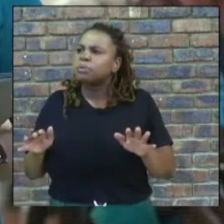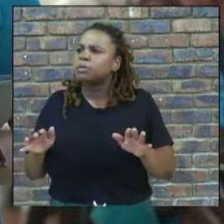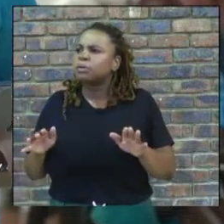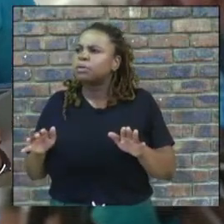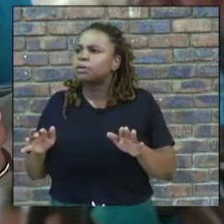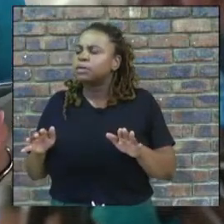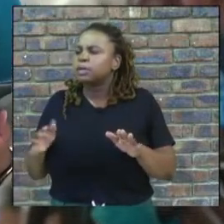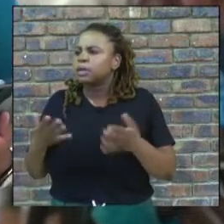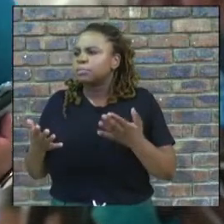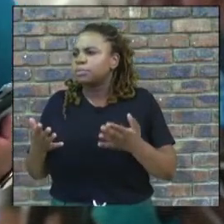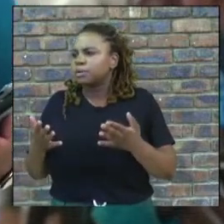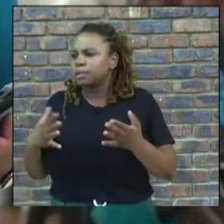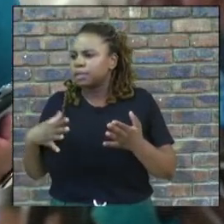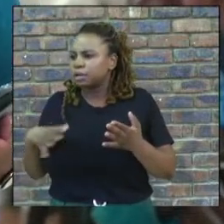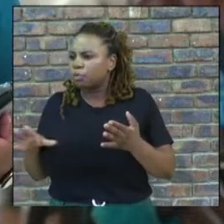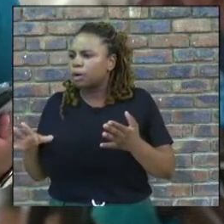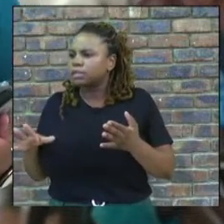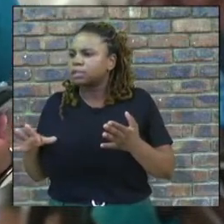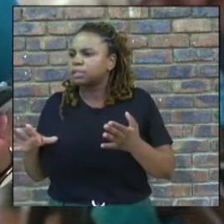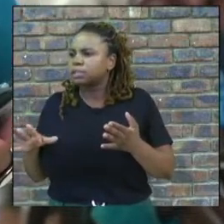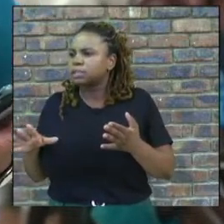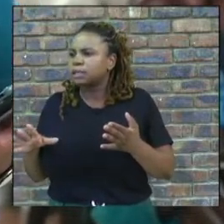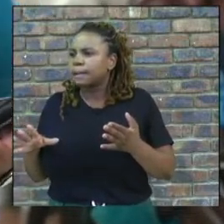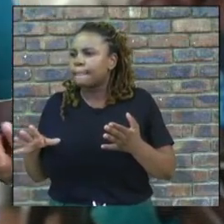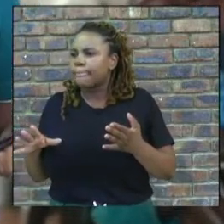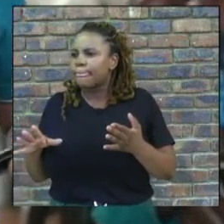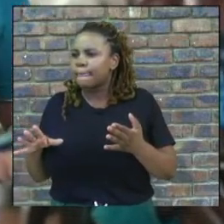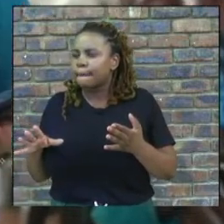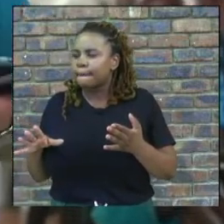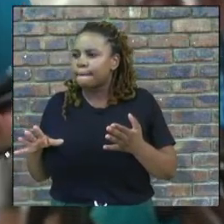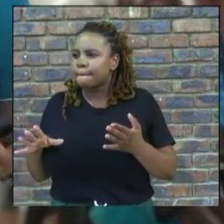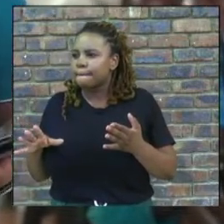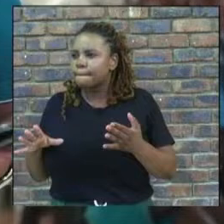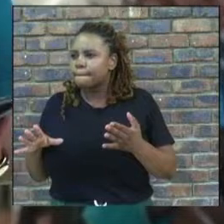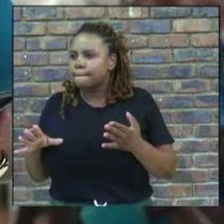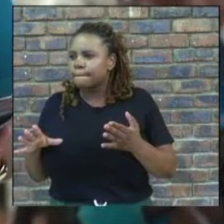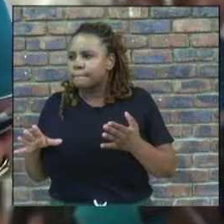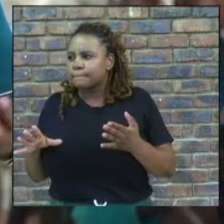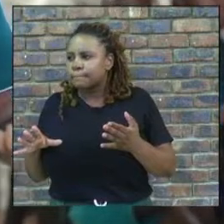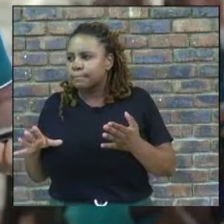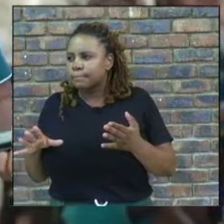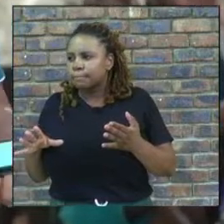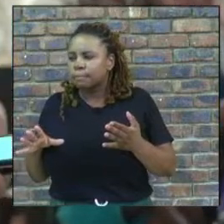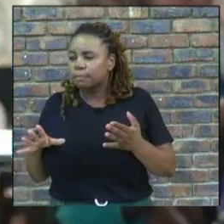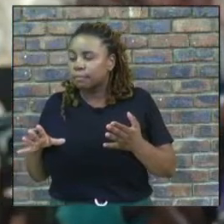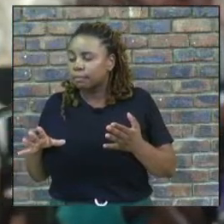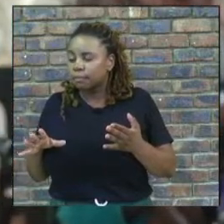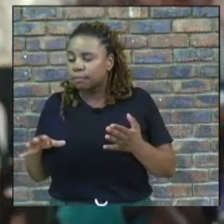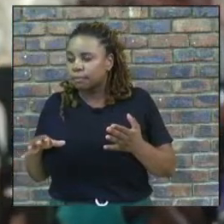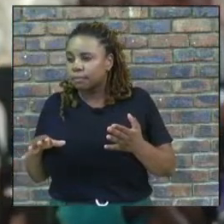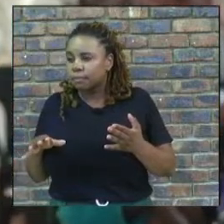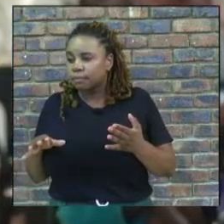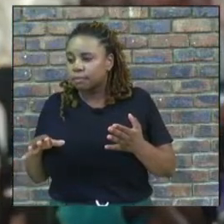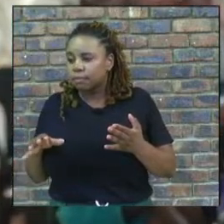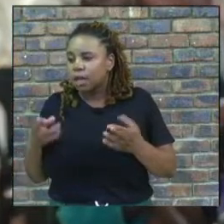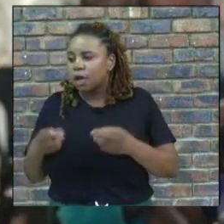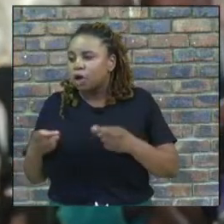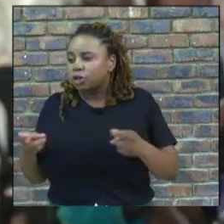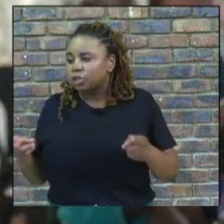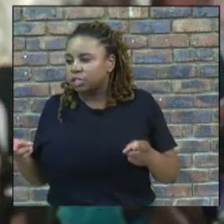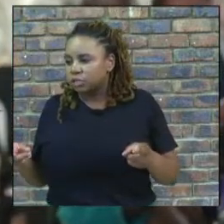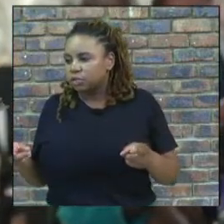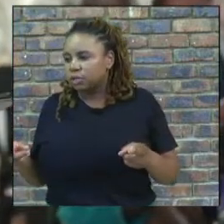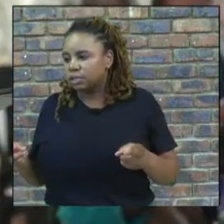kind of avenues, and they put all their resources in, and they don't get paid within 60 days, then